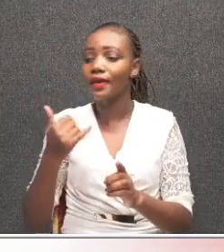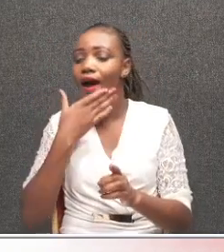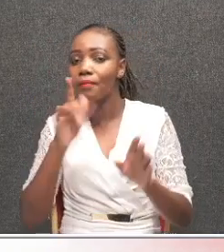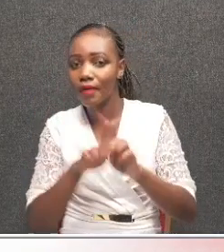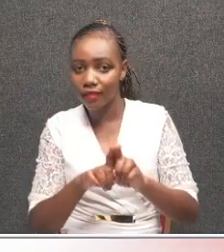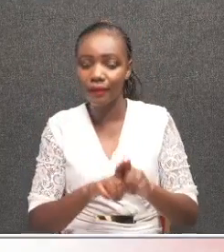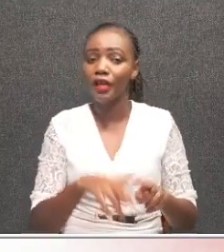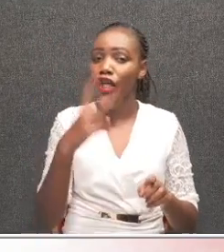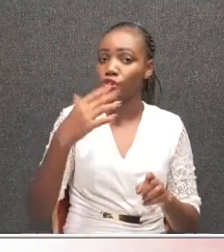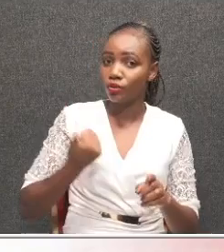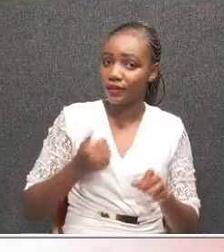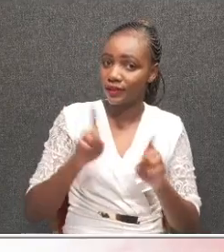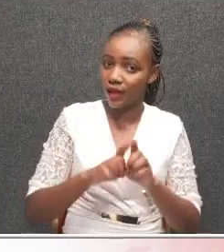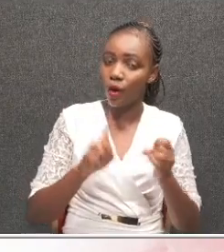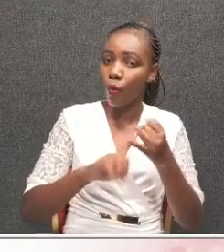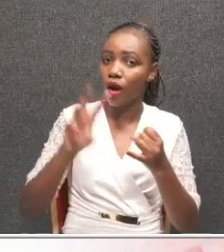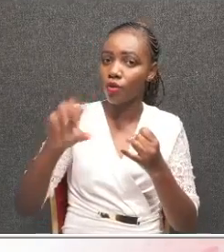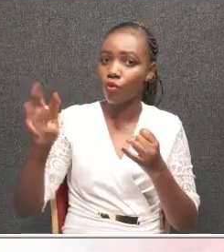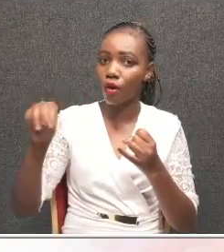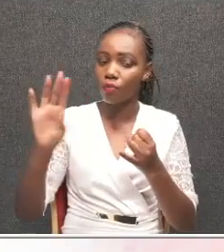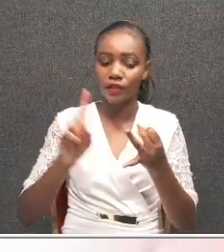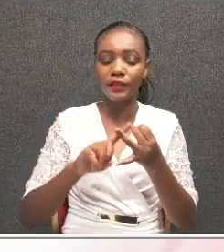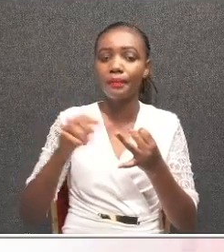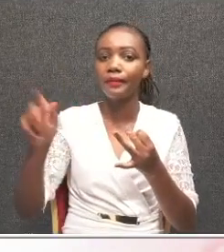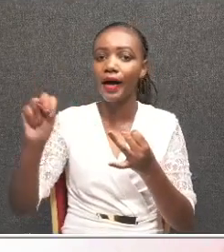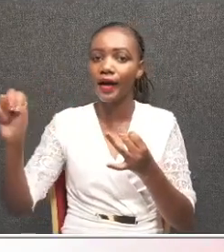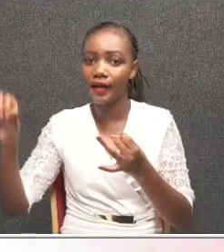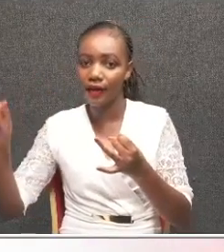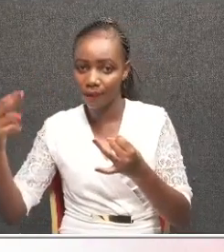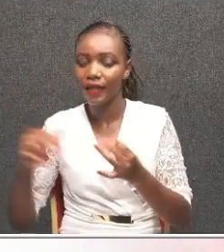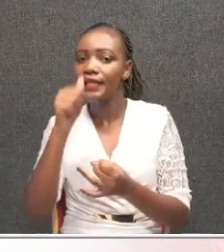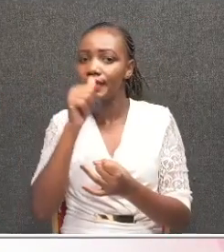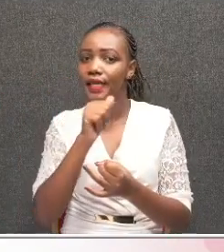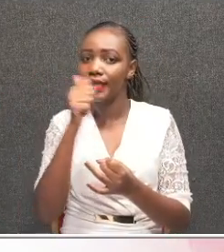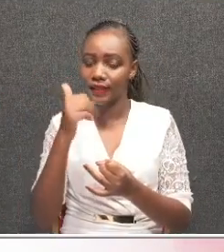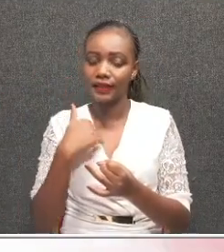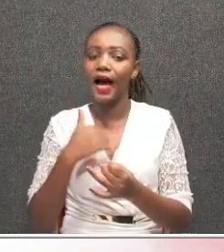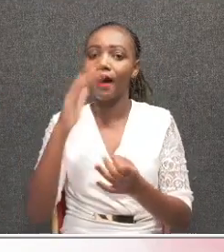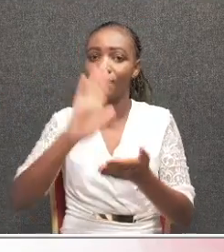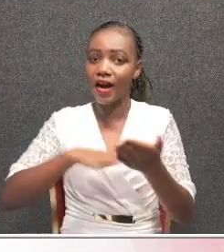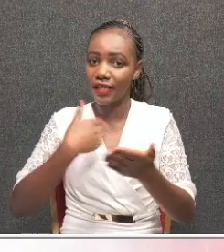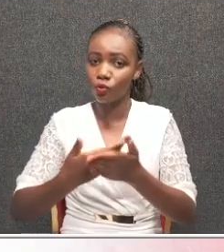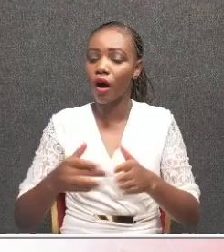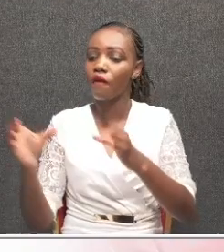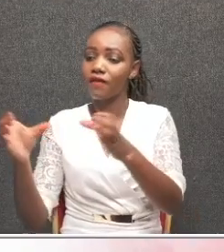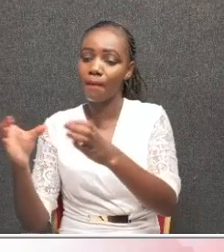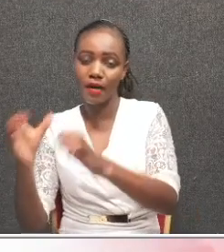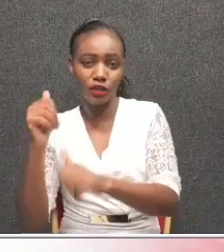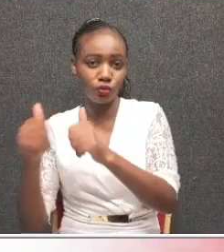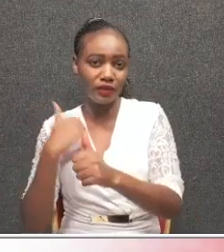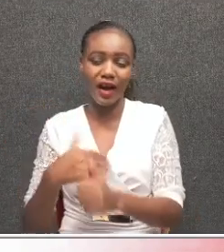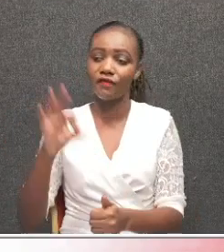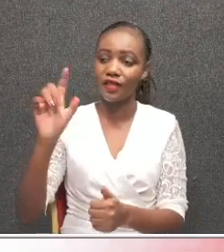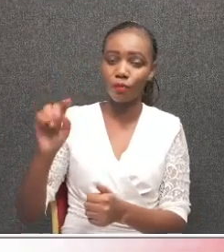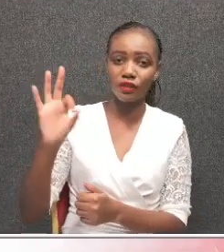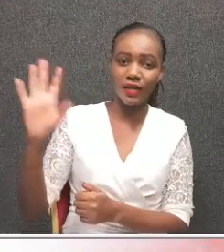his two sisters Christina Wamboi Pratt and Anna Nyokambi Kenyatta, secretly owned a network of offshore companies amounting to